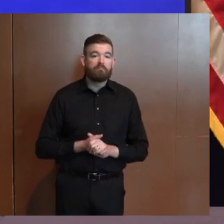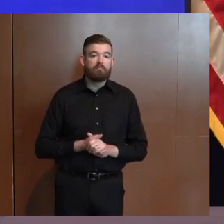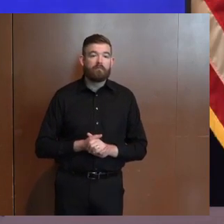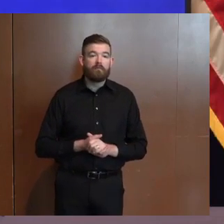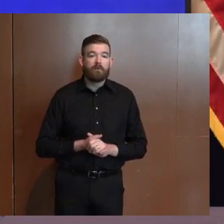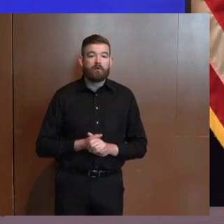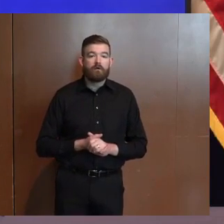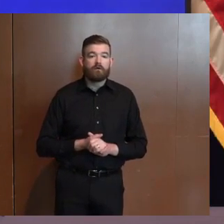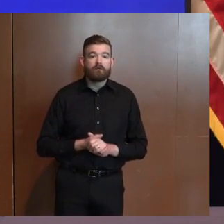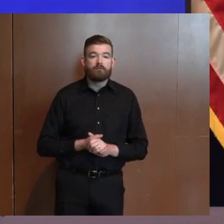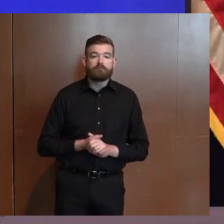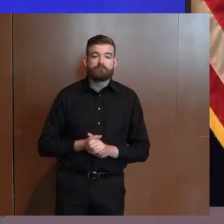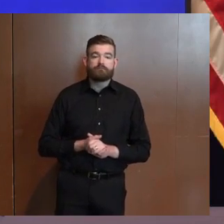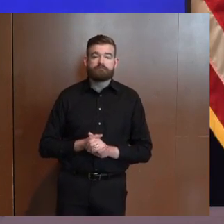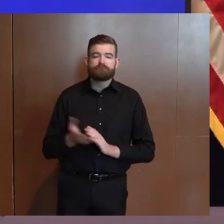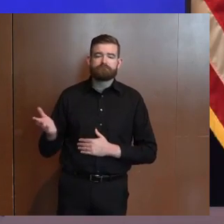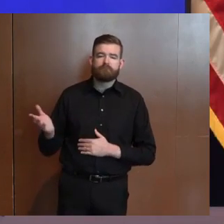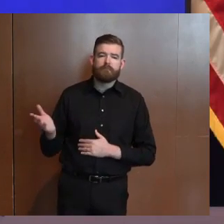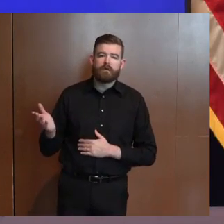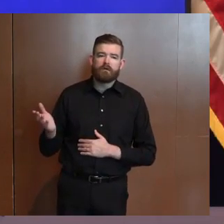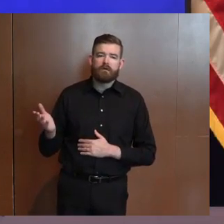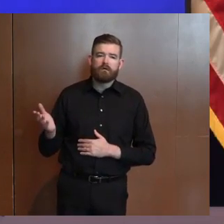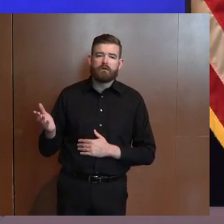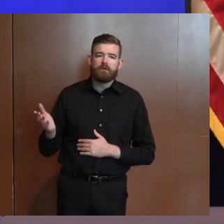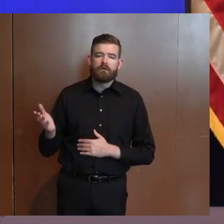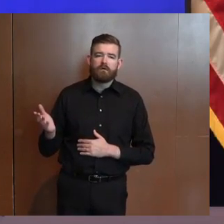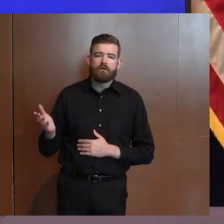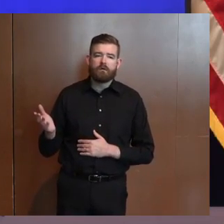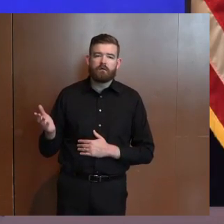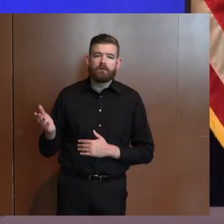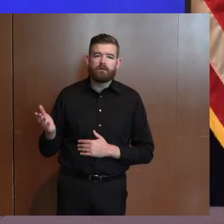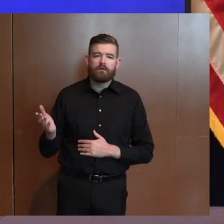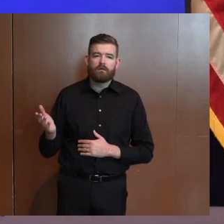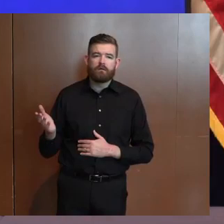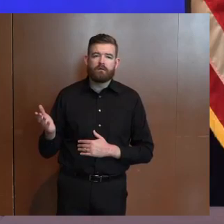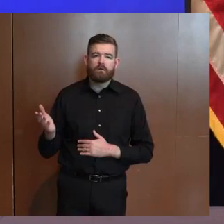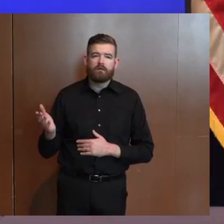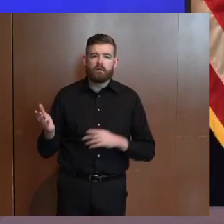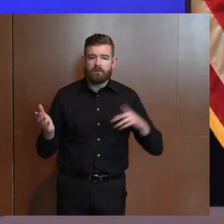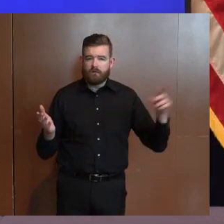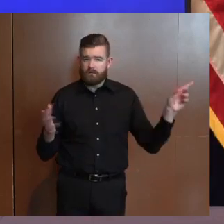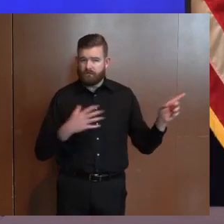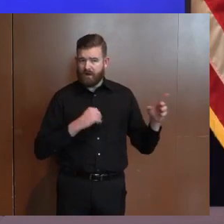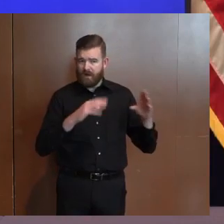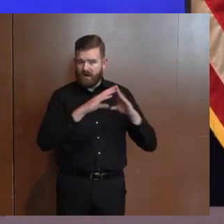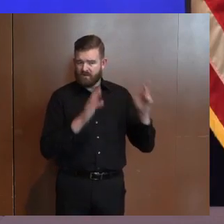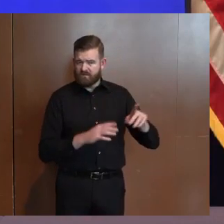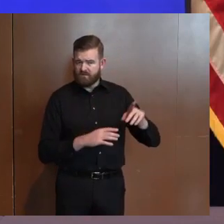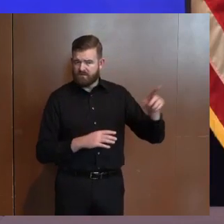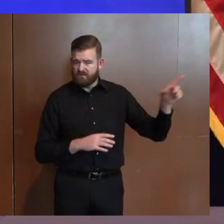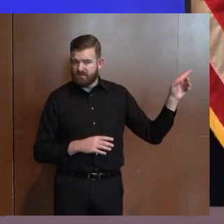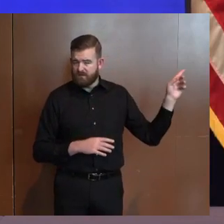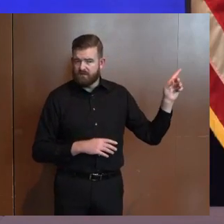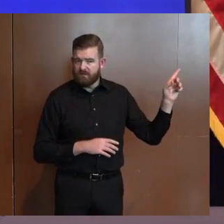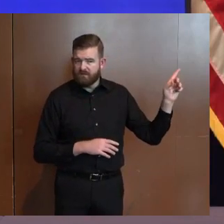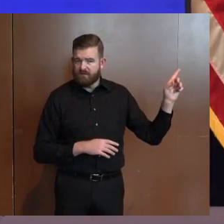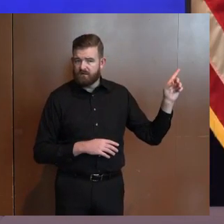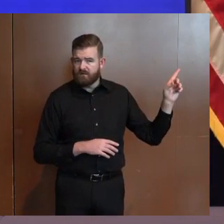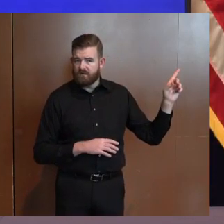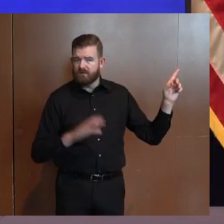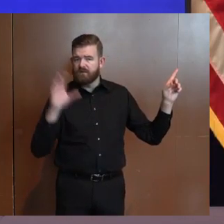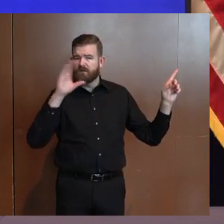with Admiral Giroir and with others in the White House, we're working on the extra 350 ventilators. It